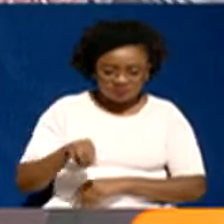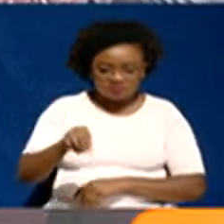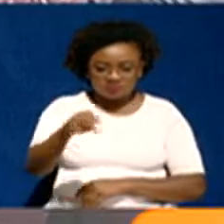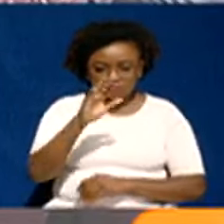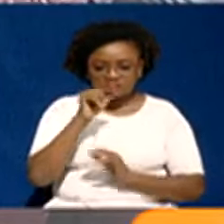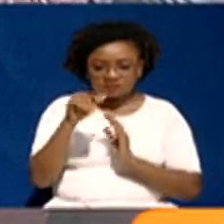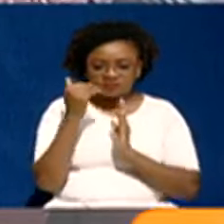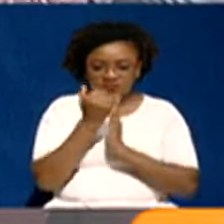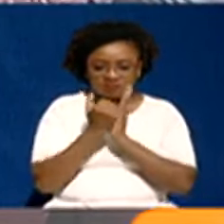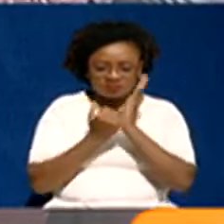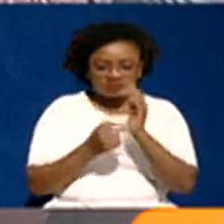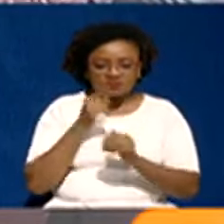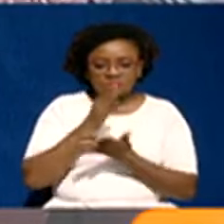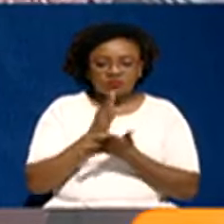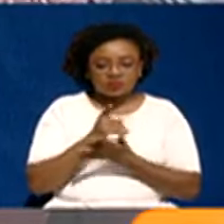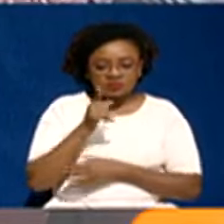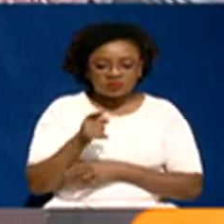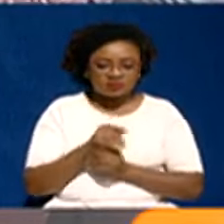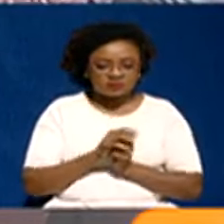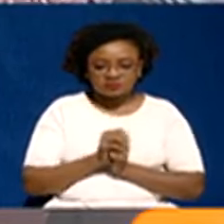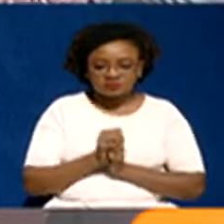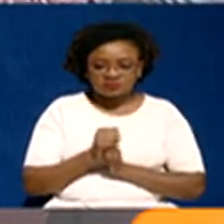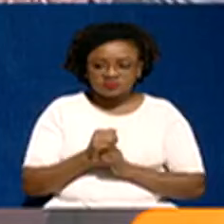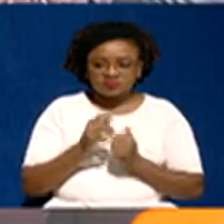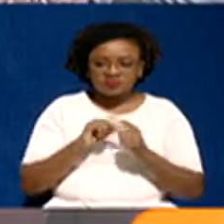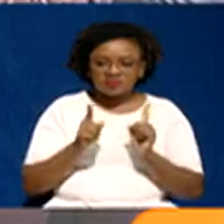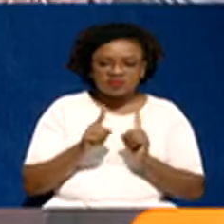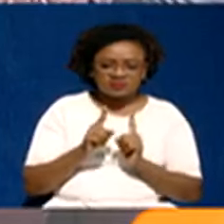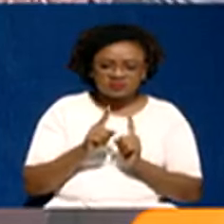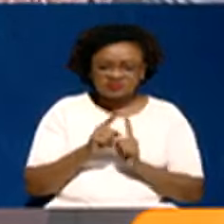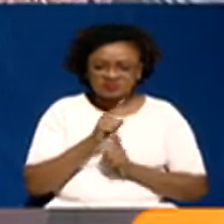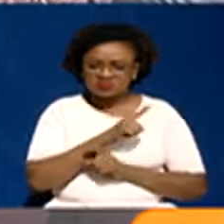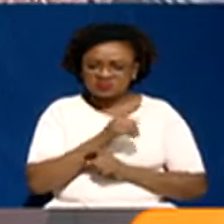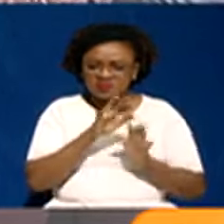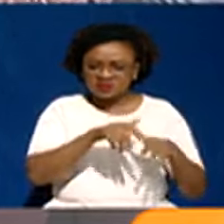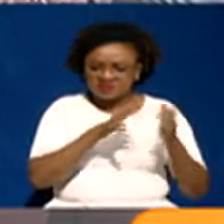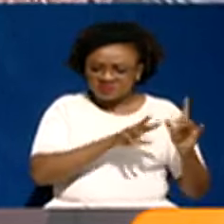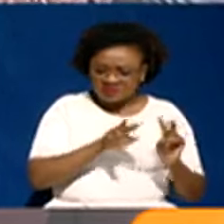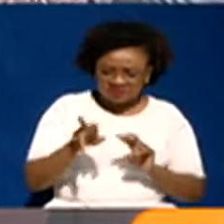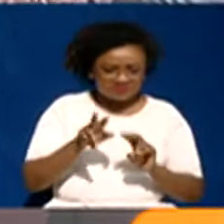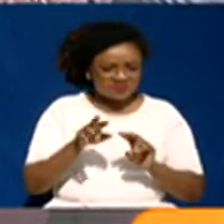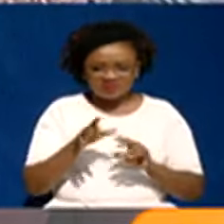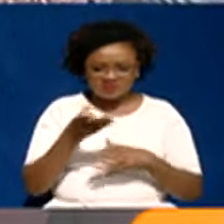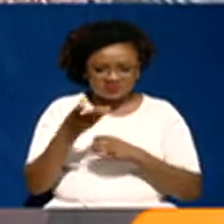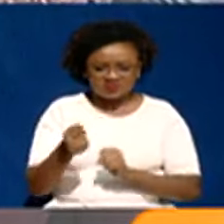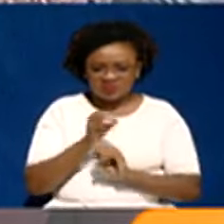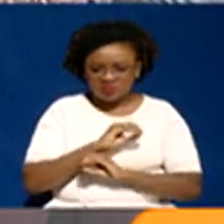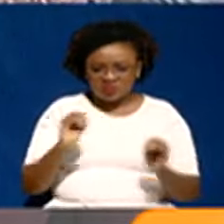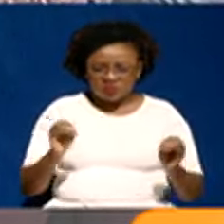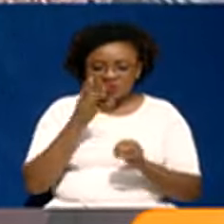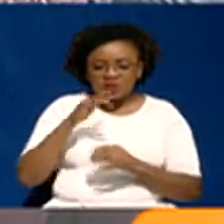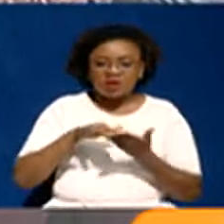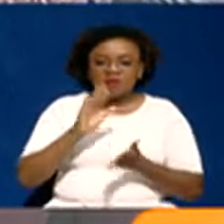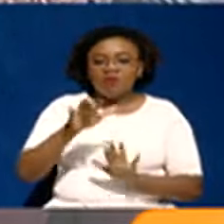fertilizer program is genuine, does not seem to have reassured farmers. Despite calls for testing of suspect fertilizer, more